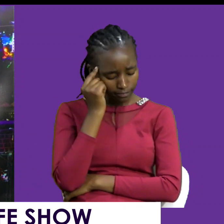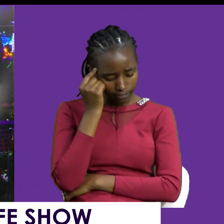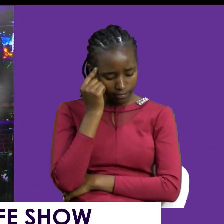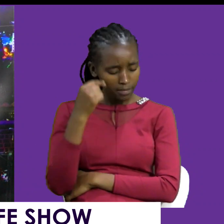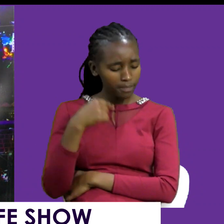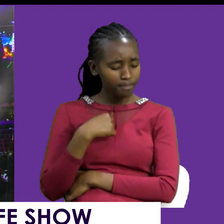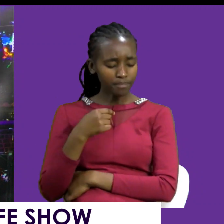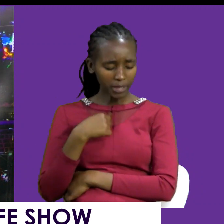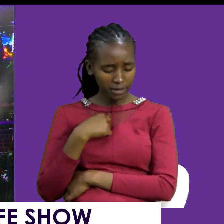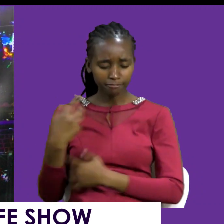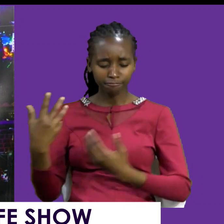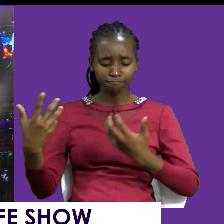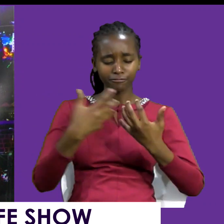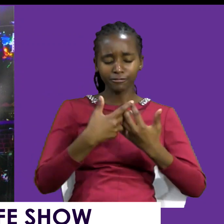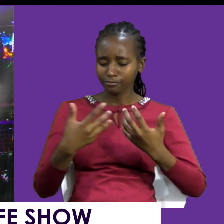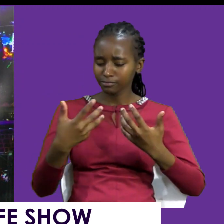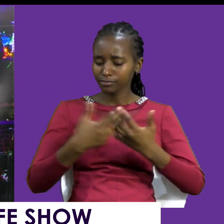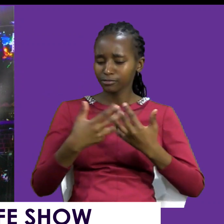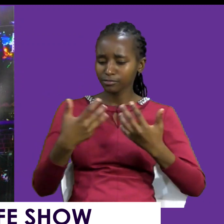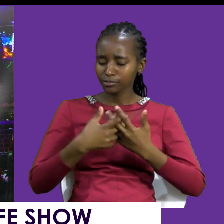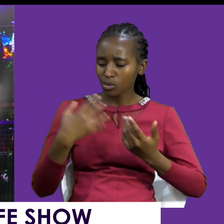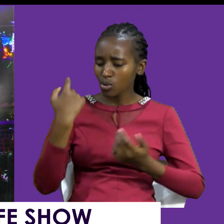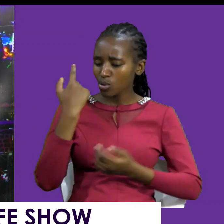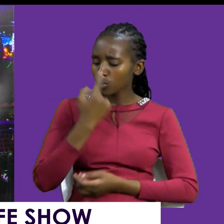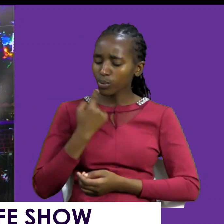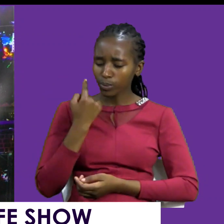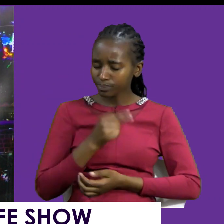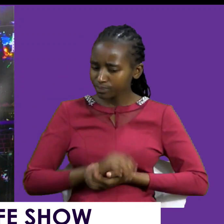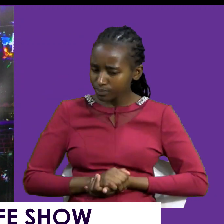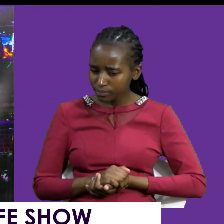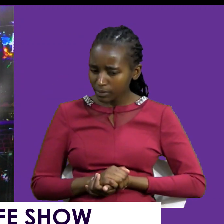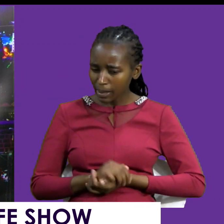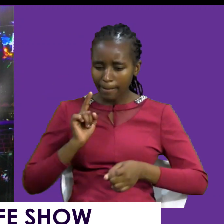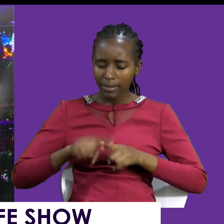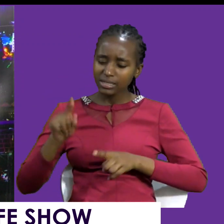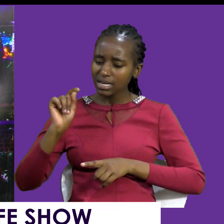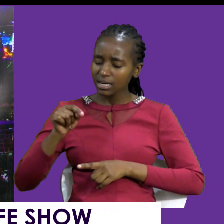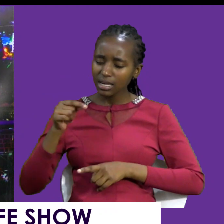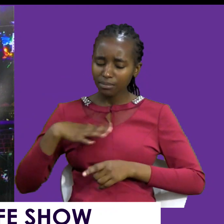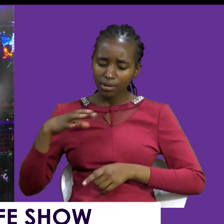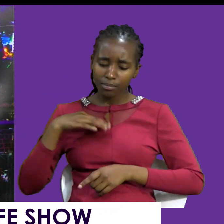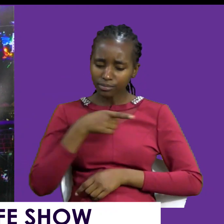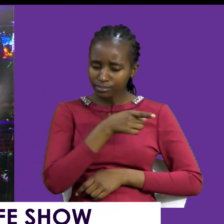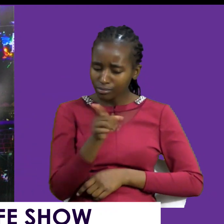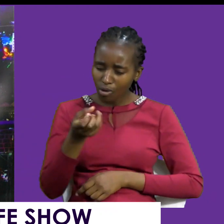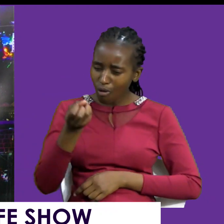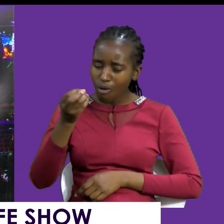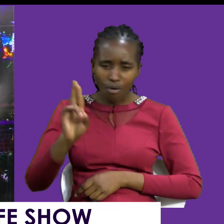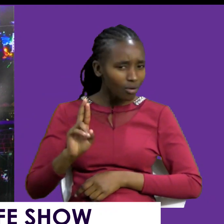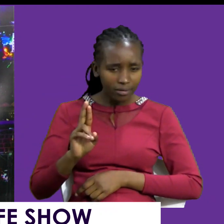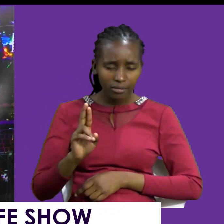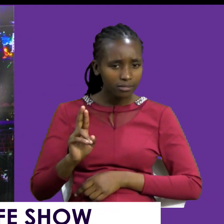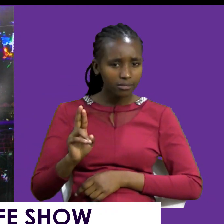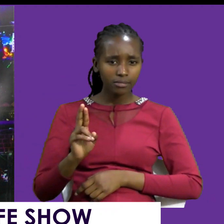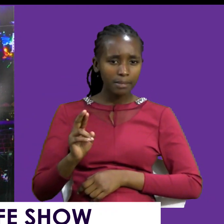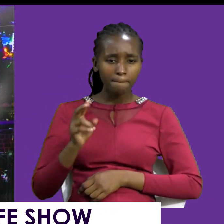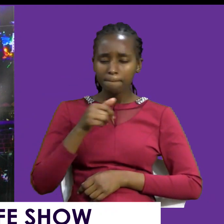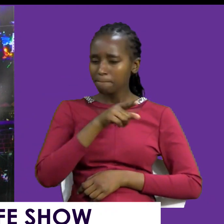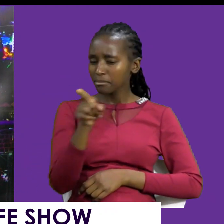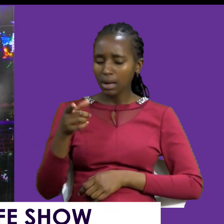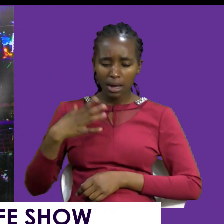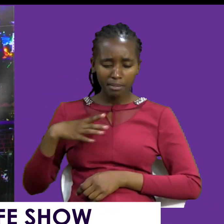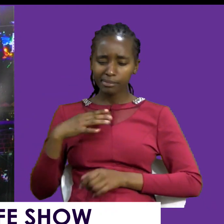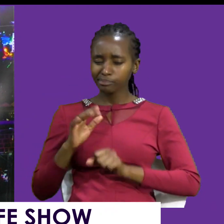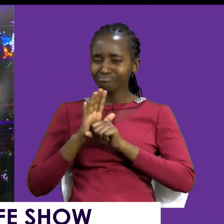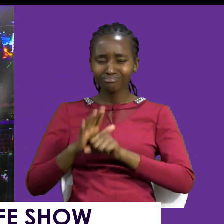your life are not the kind of people you feel you need? You feel like you are bogged down. You are